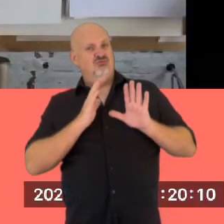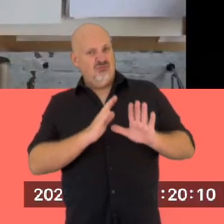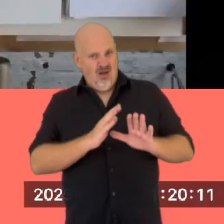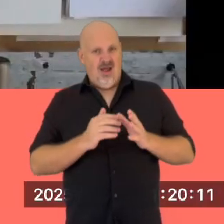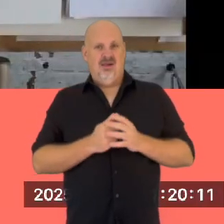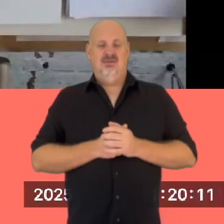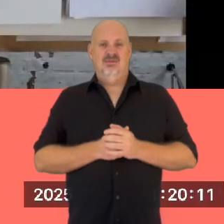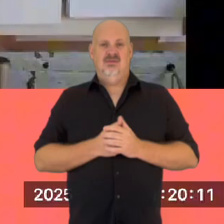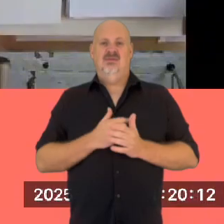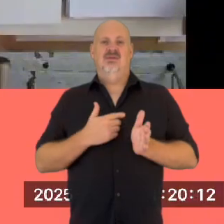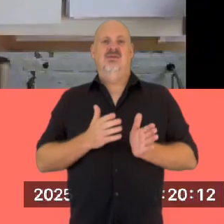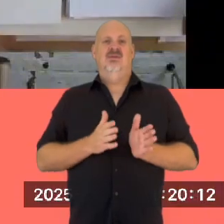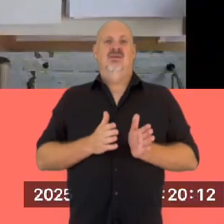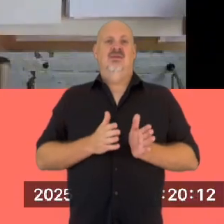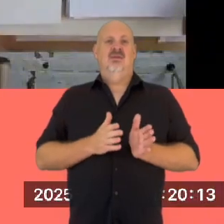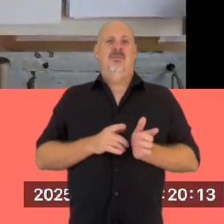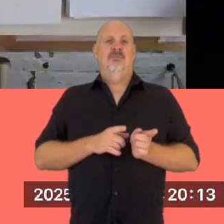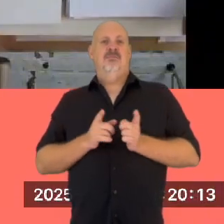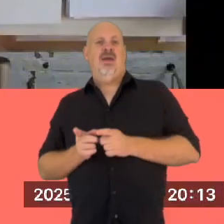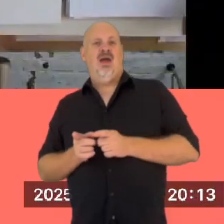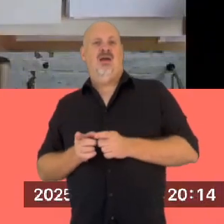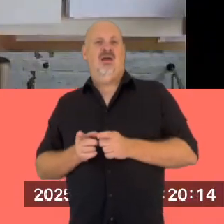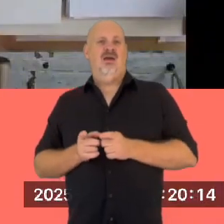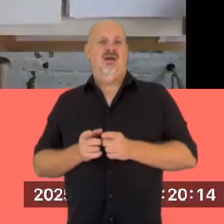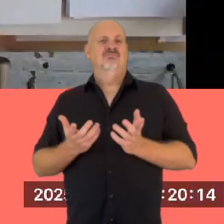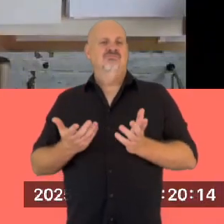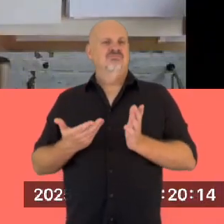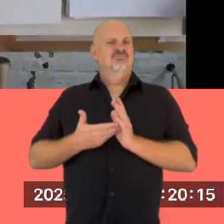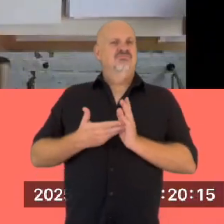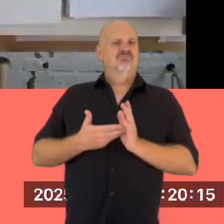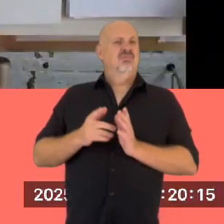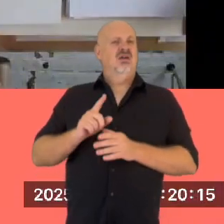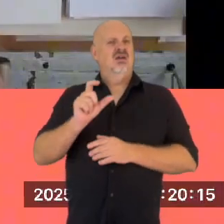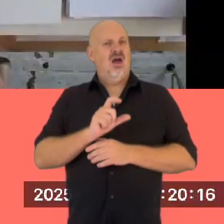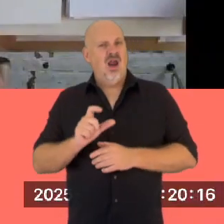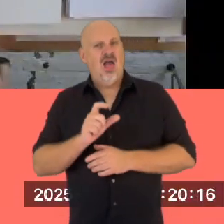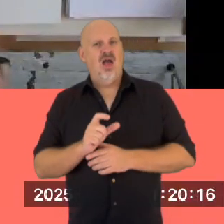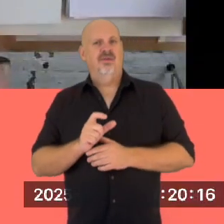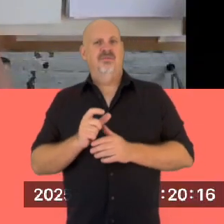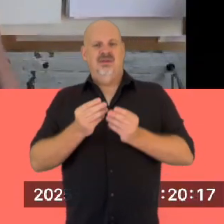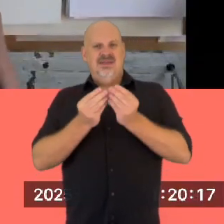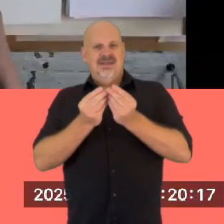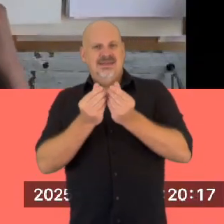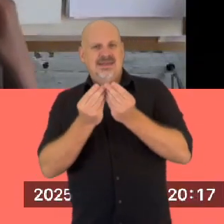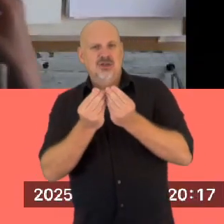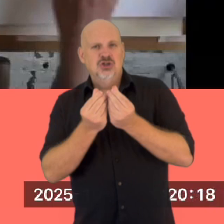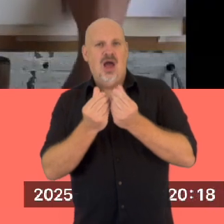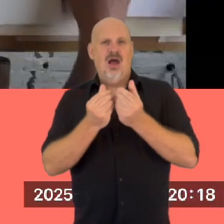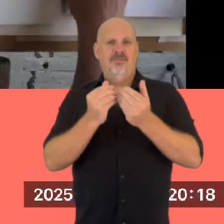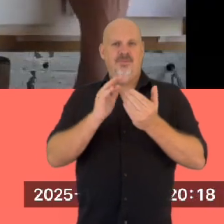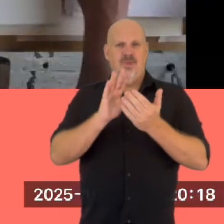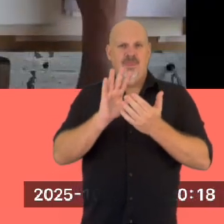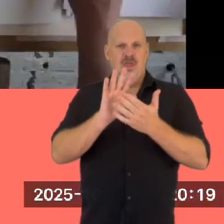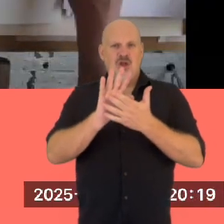let this dry, and then we could go back to seeing about adding some